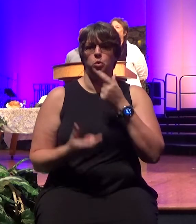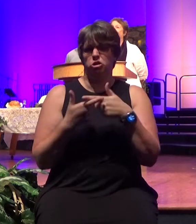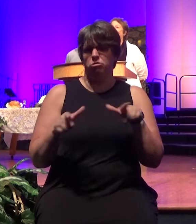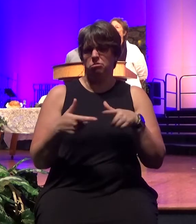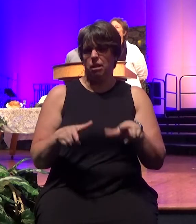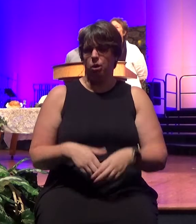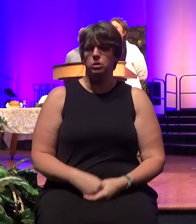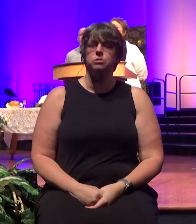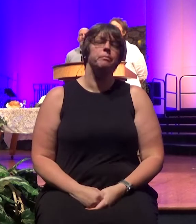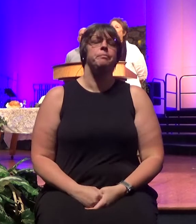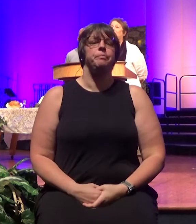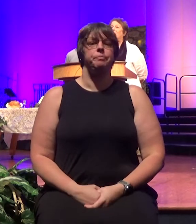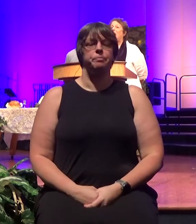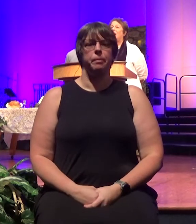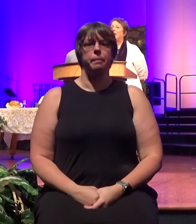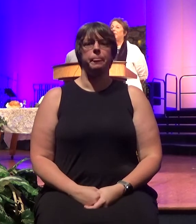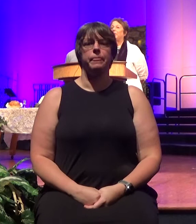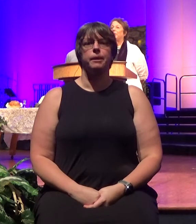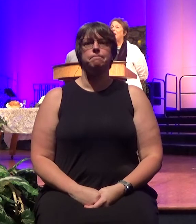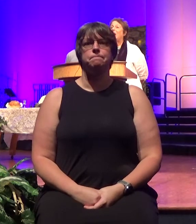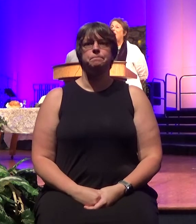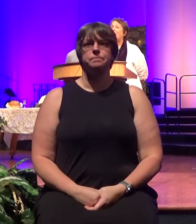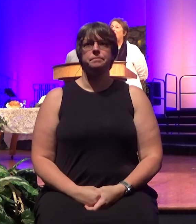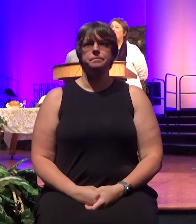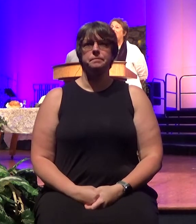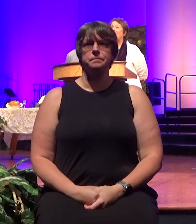Yisrael, Adonai